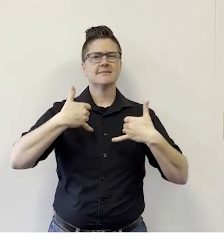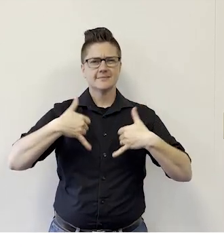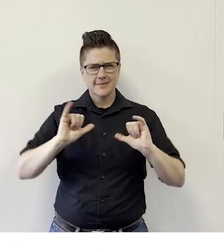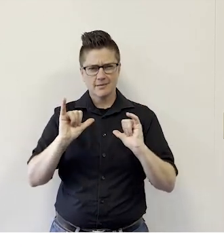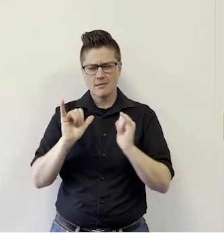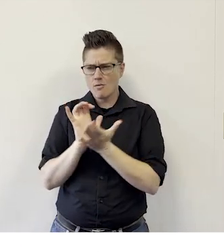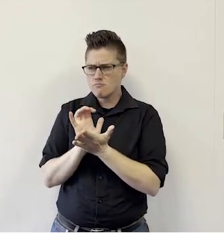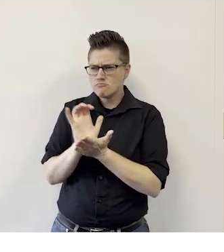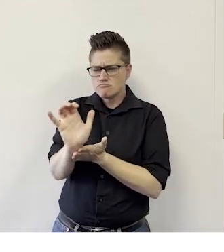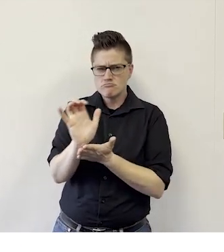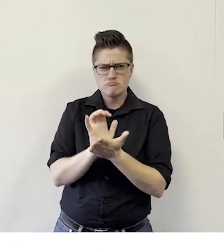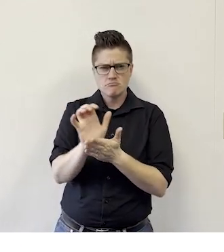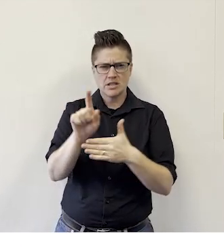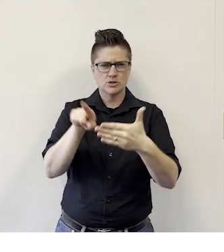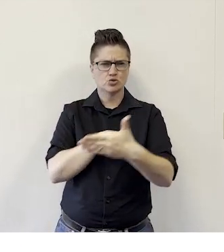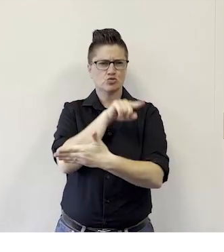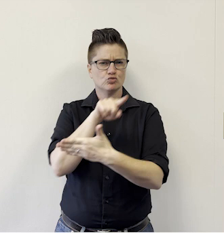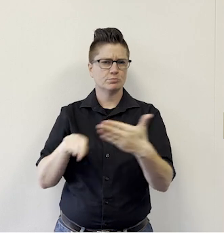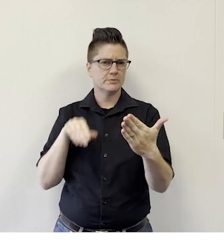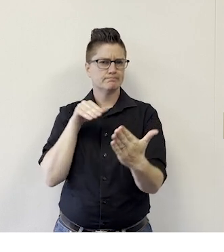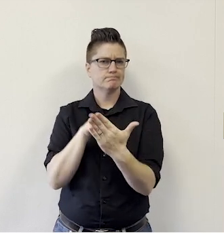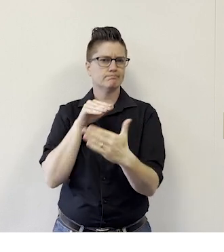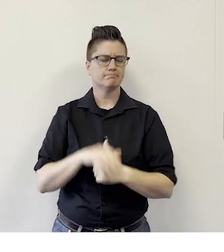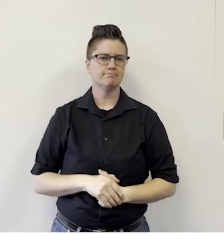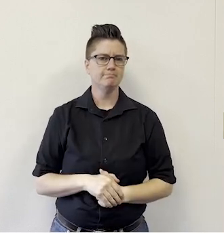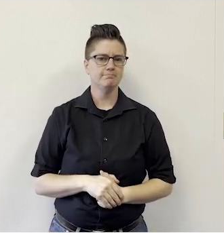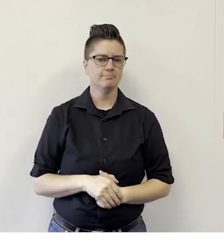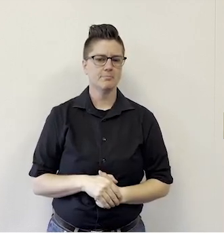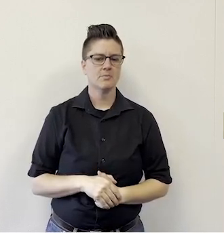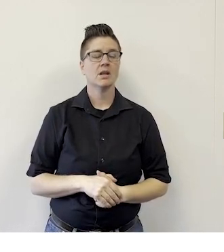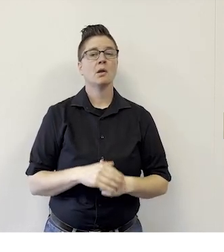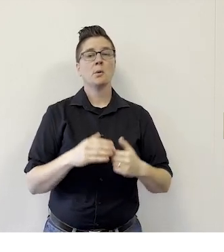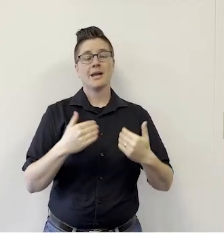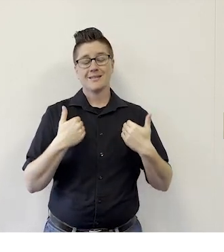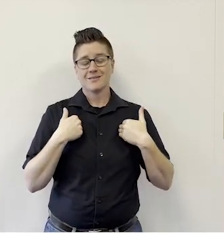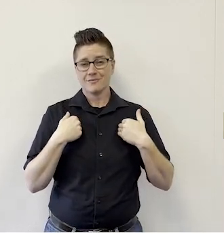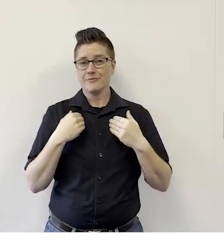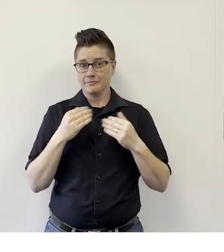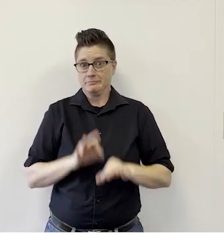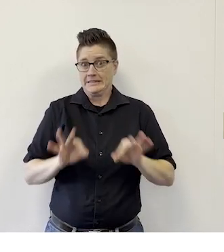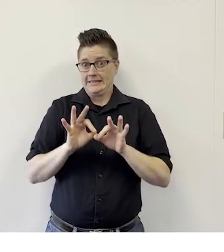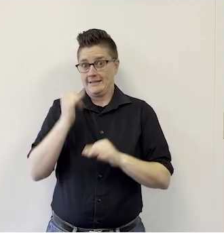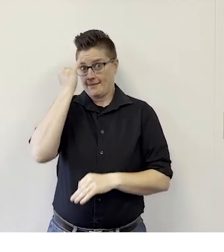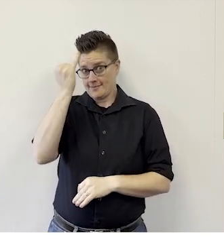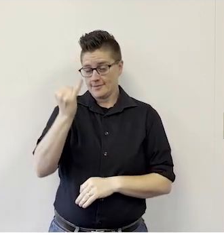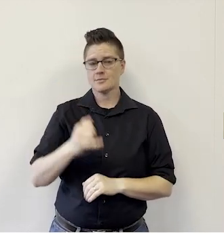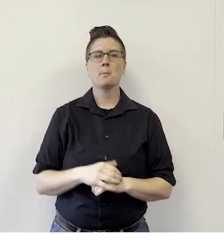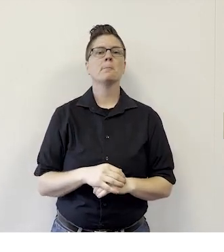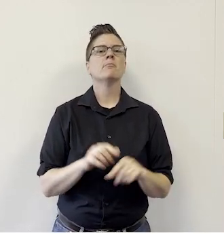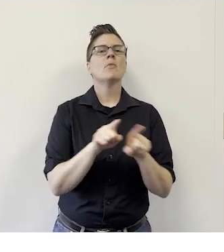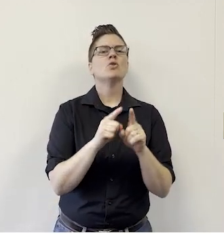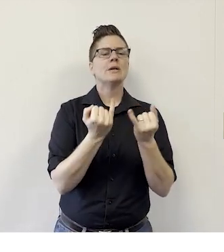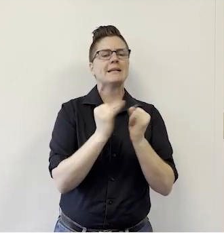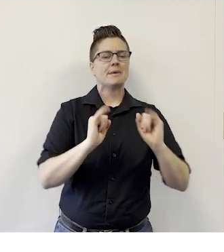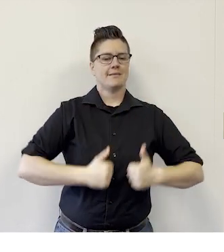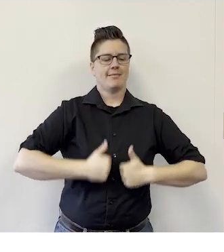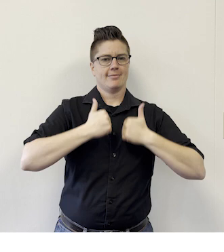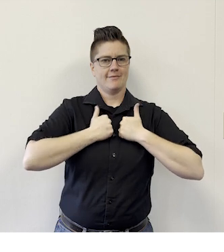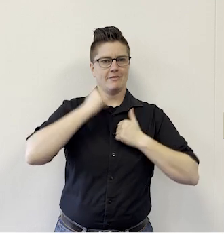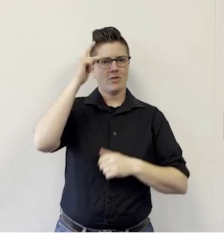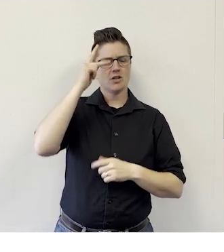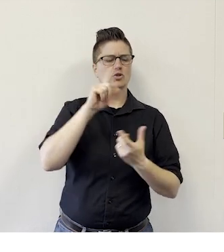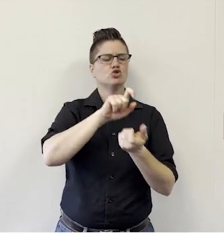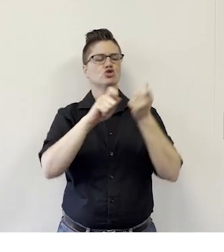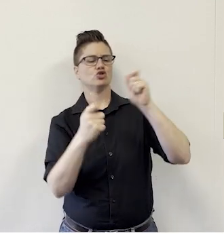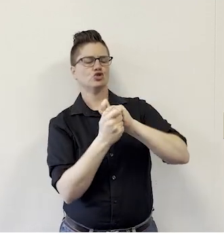Socially, we continue to be marginalized and discriminated against. Beyond key ideas, independent living philosophy